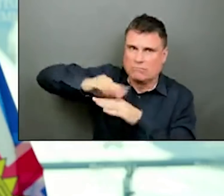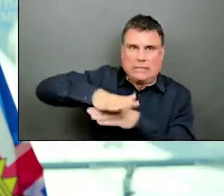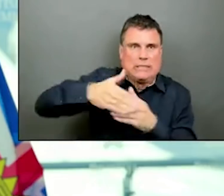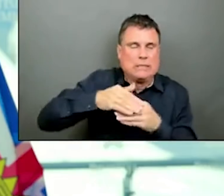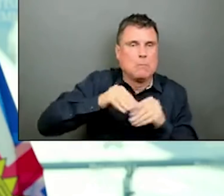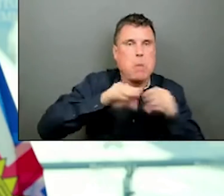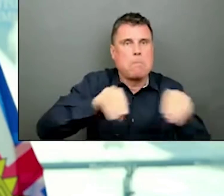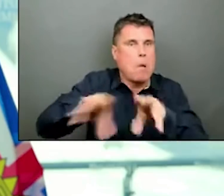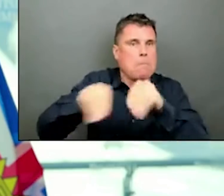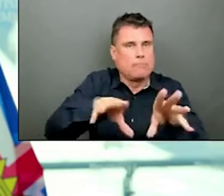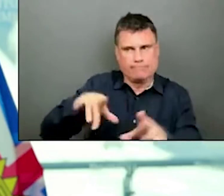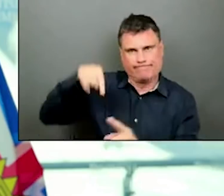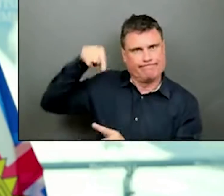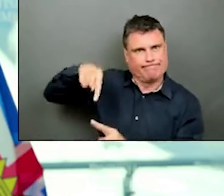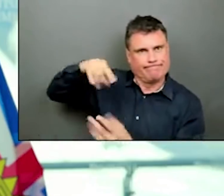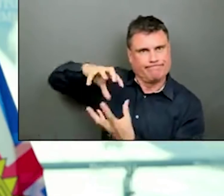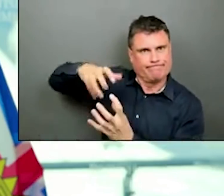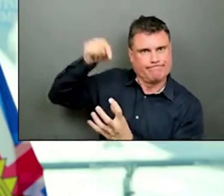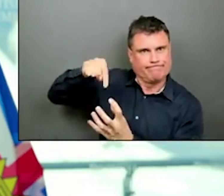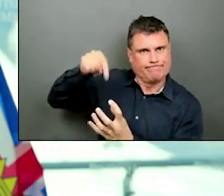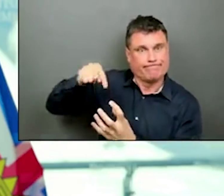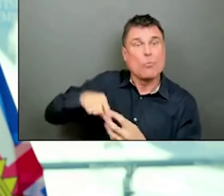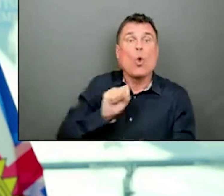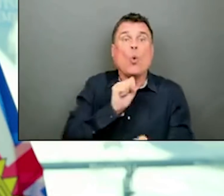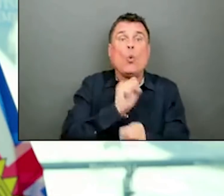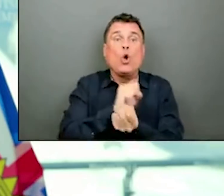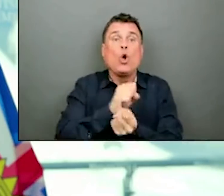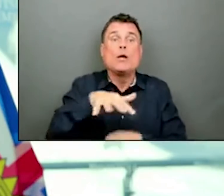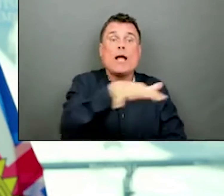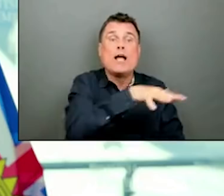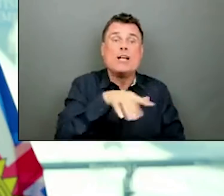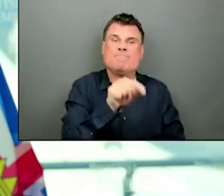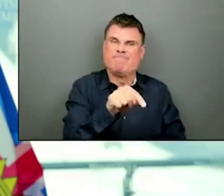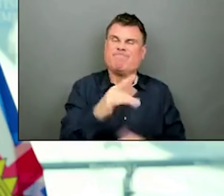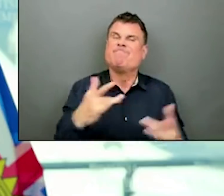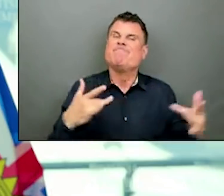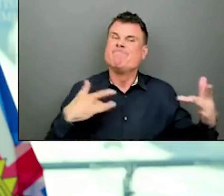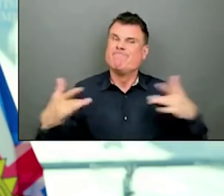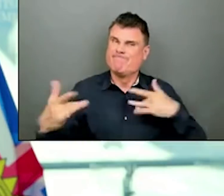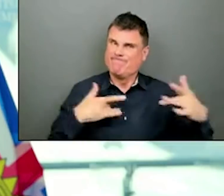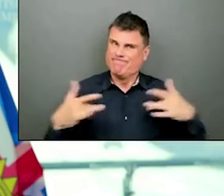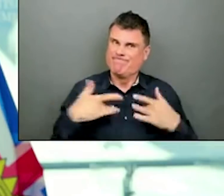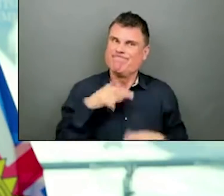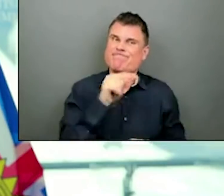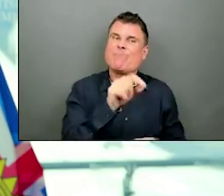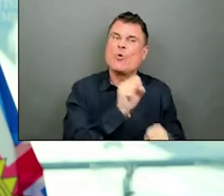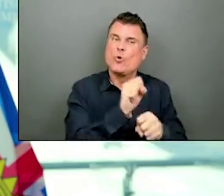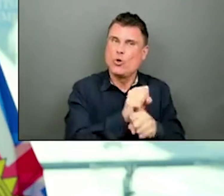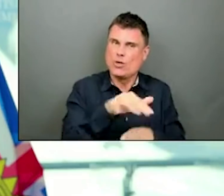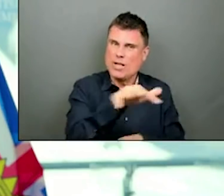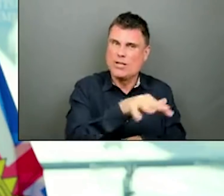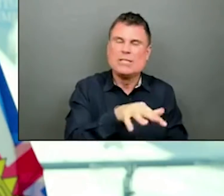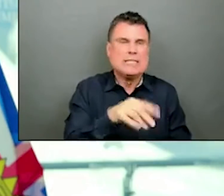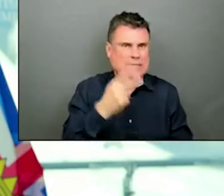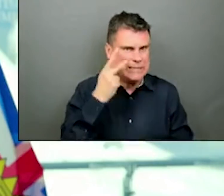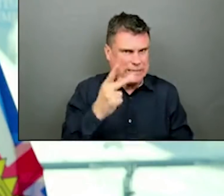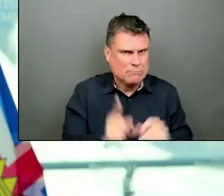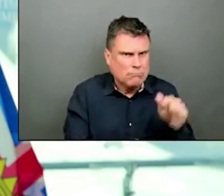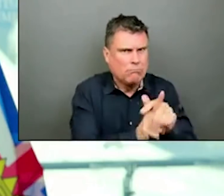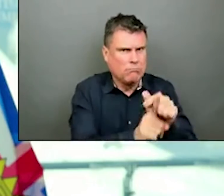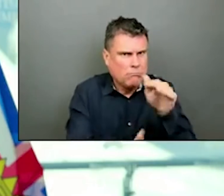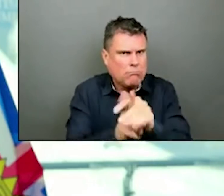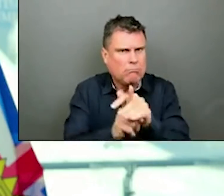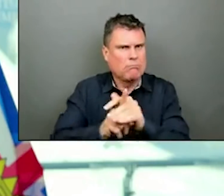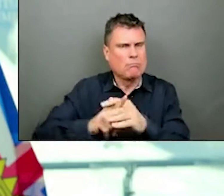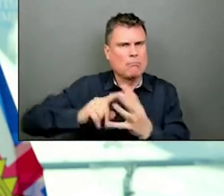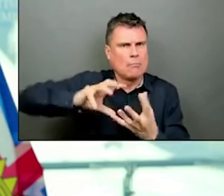now. Workplaces continue to be areas where we have seen ongoing transmission chains and outbreaks